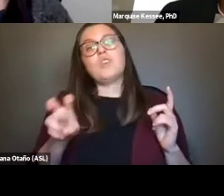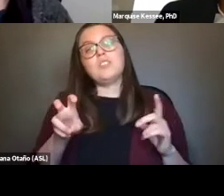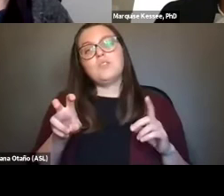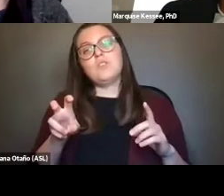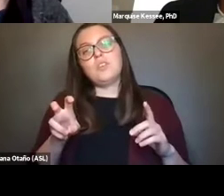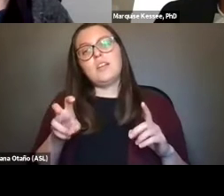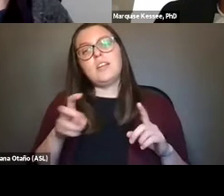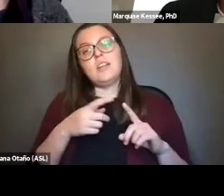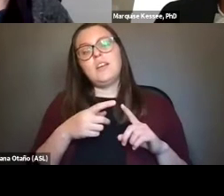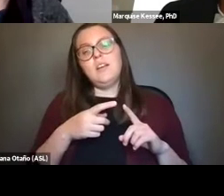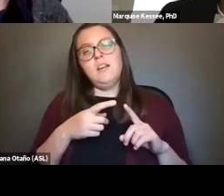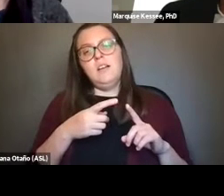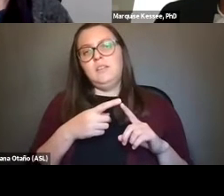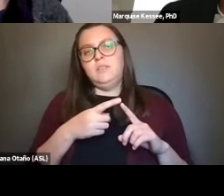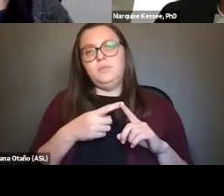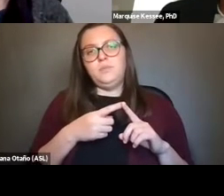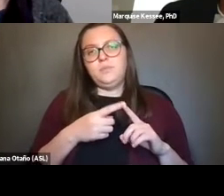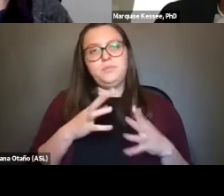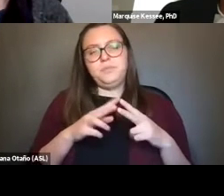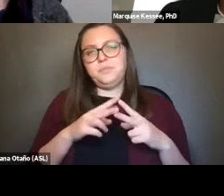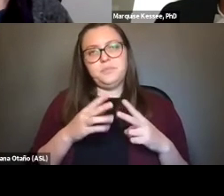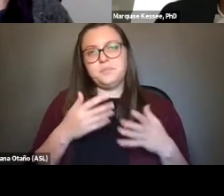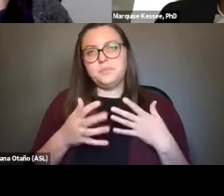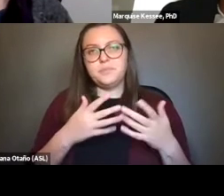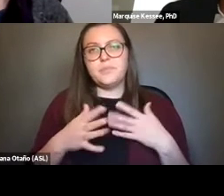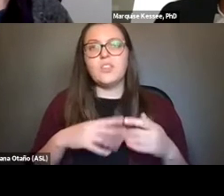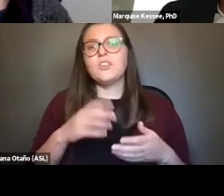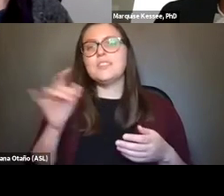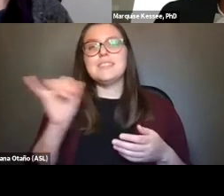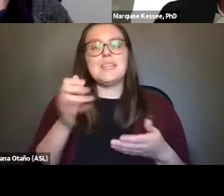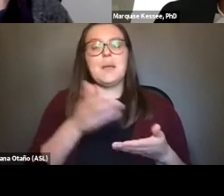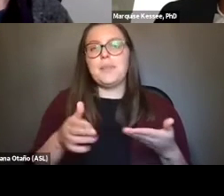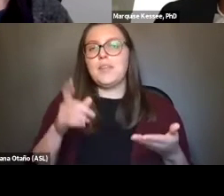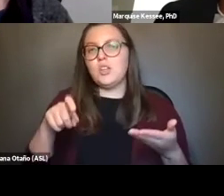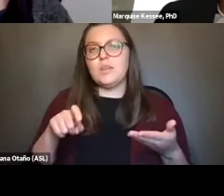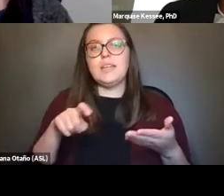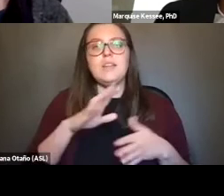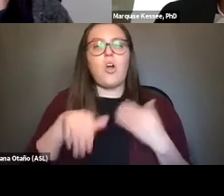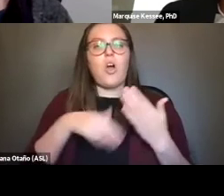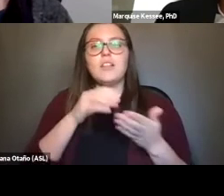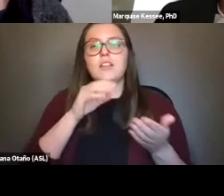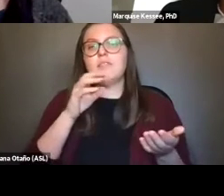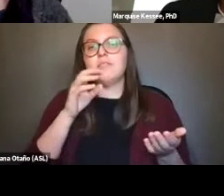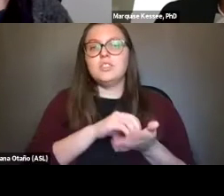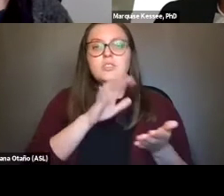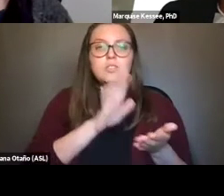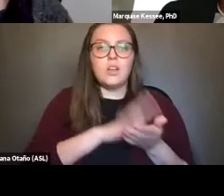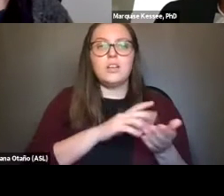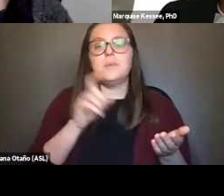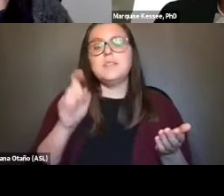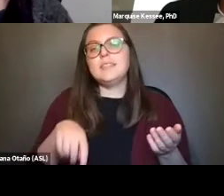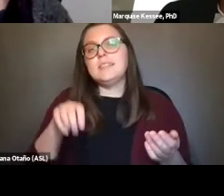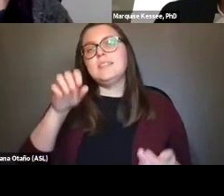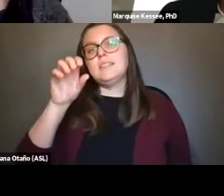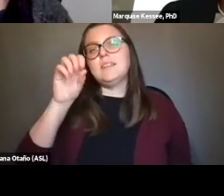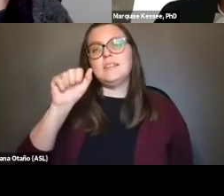of for associate or bachelor's degree, same thing, we'd need all of your documents. We would need your SAT or ACT scores,